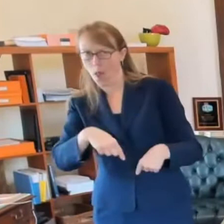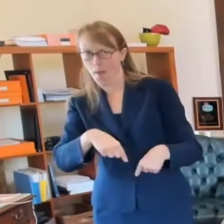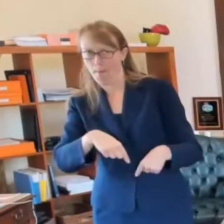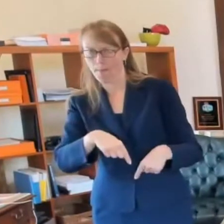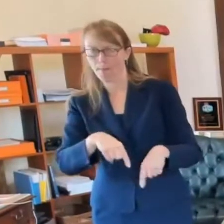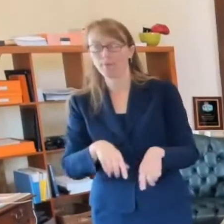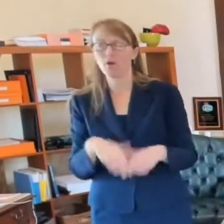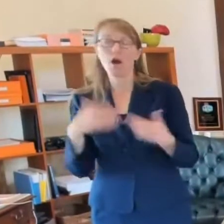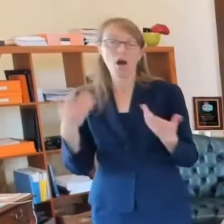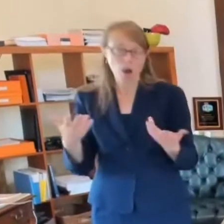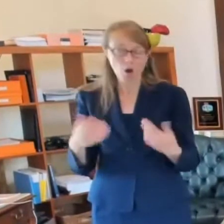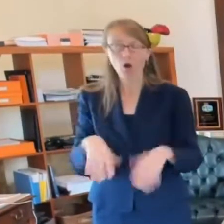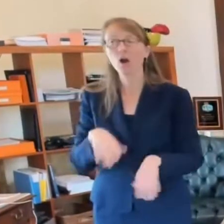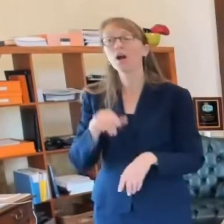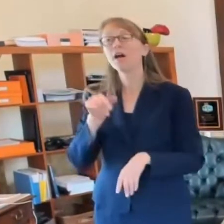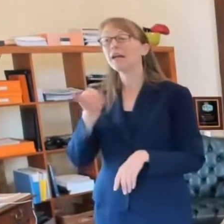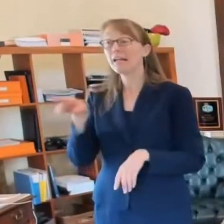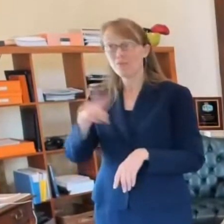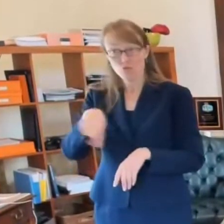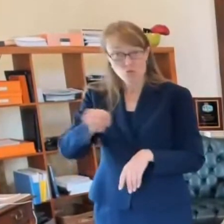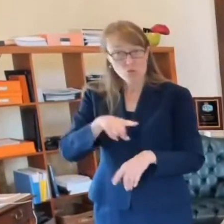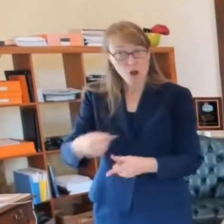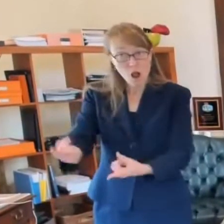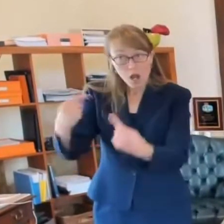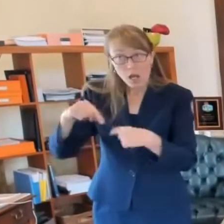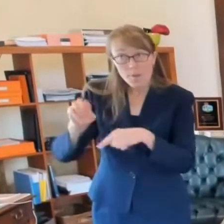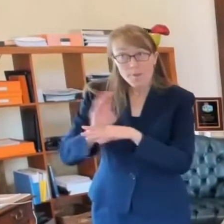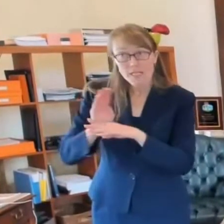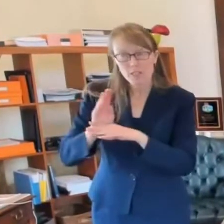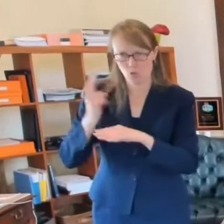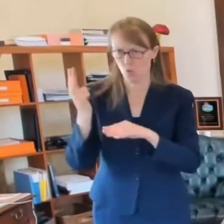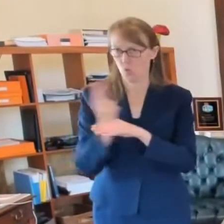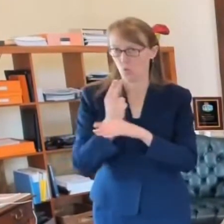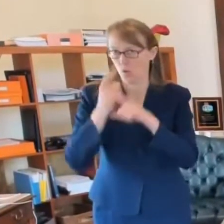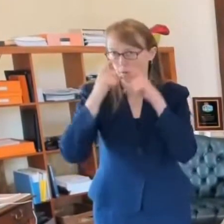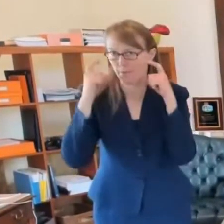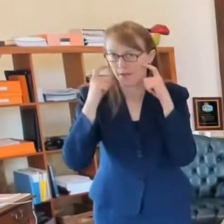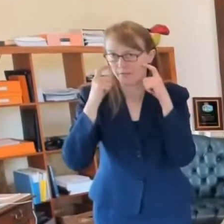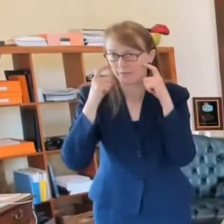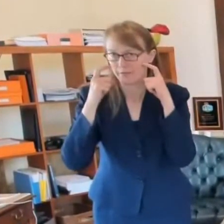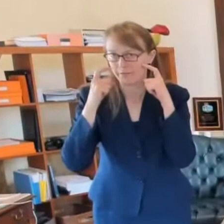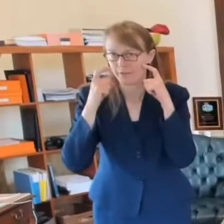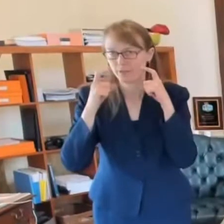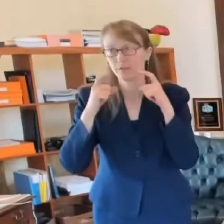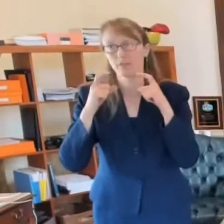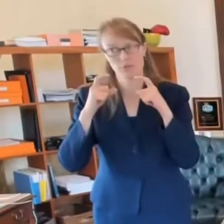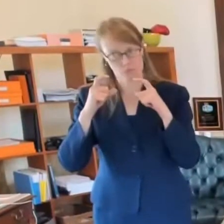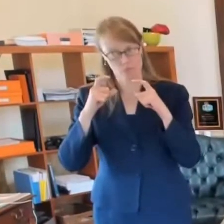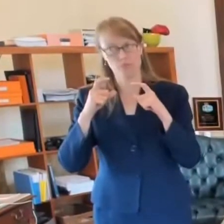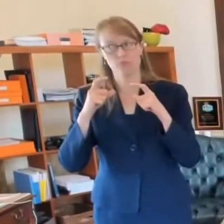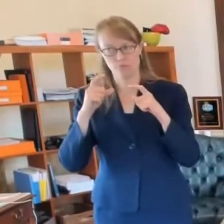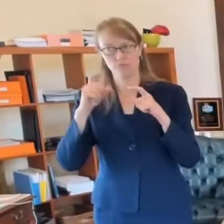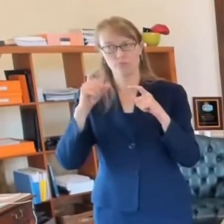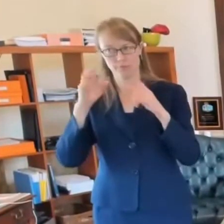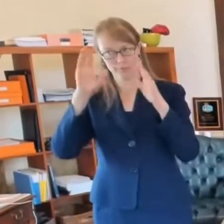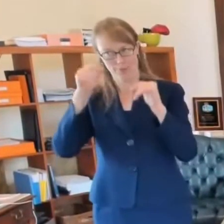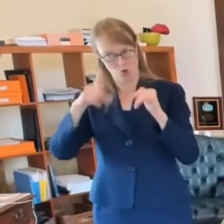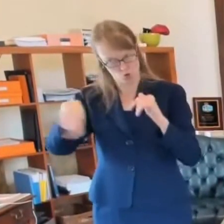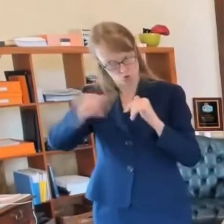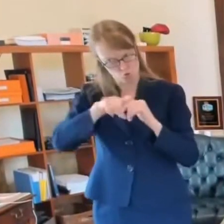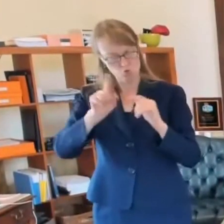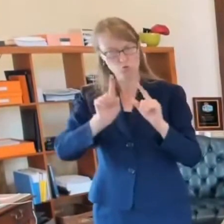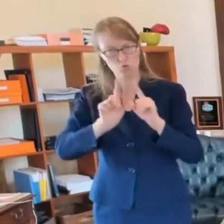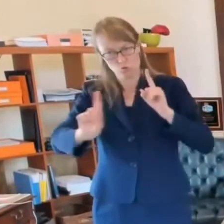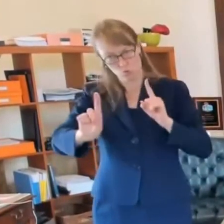your mask. Expect to socially distance. Those businesses deserve to be commended,